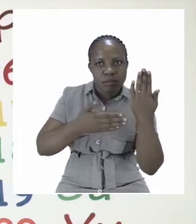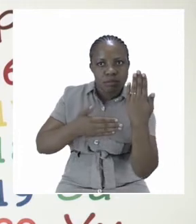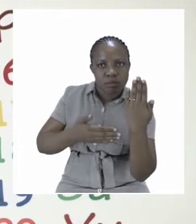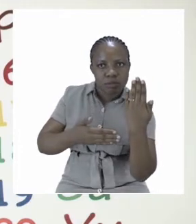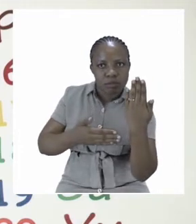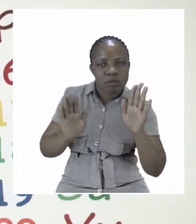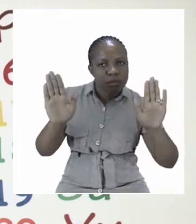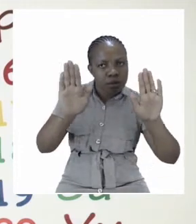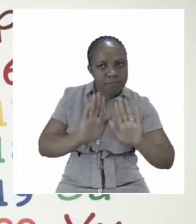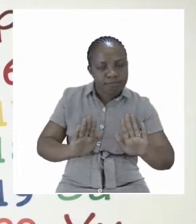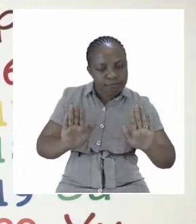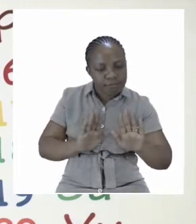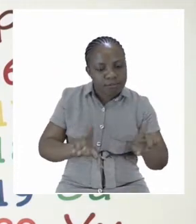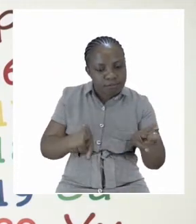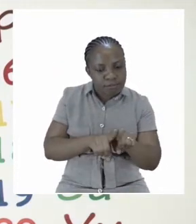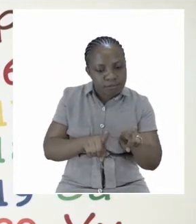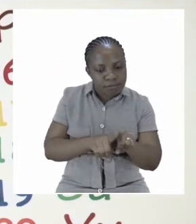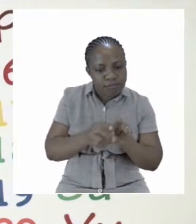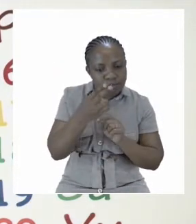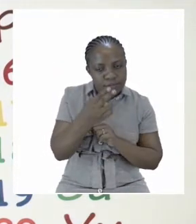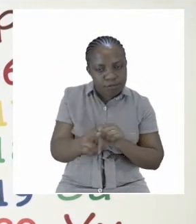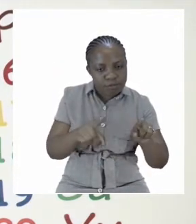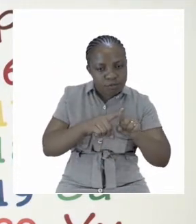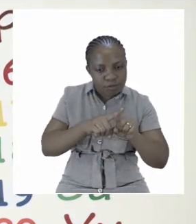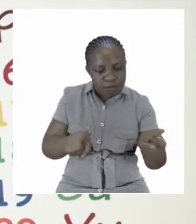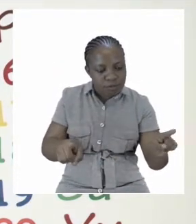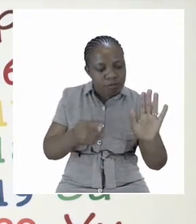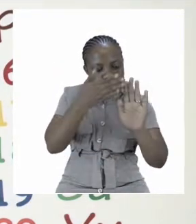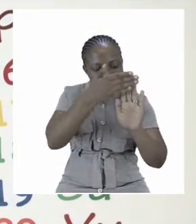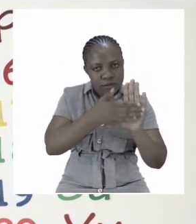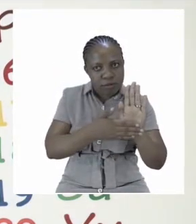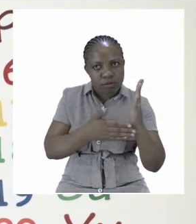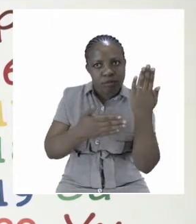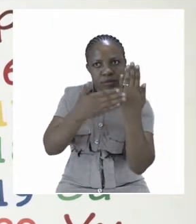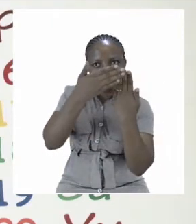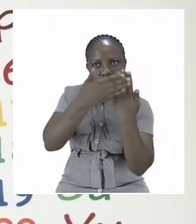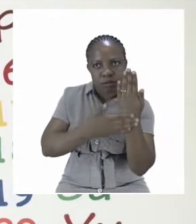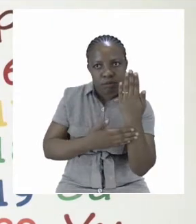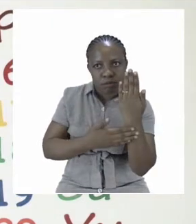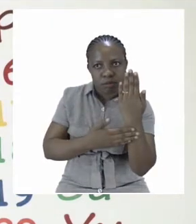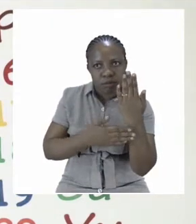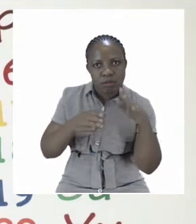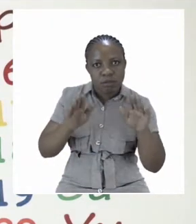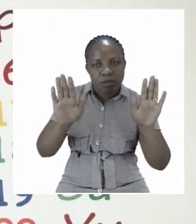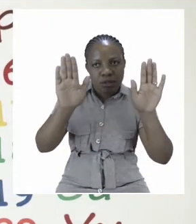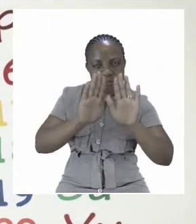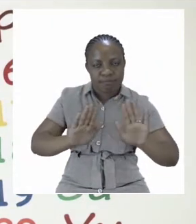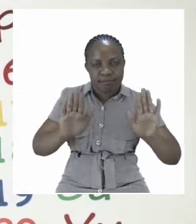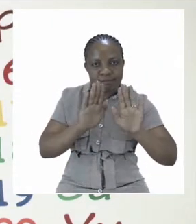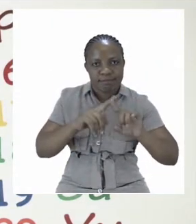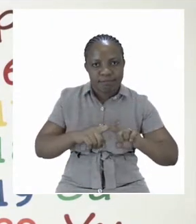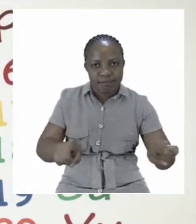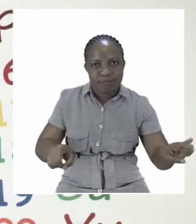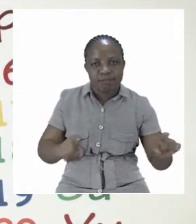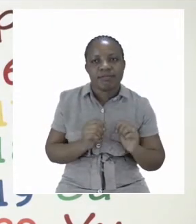from the outside of our hands, and we even have them. Now you can use any colors you'd